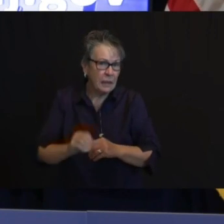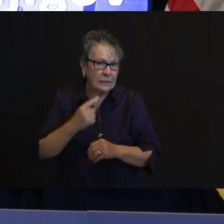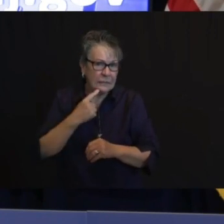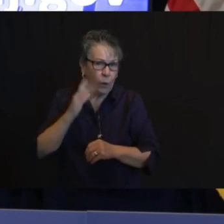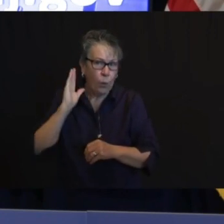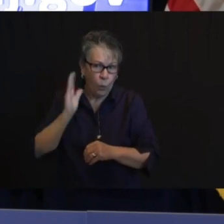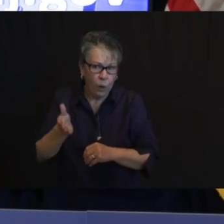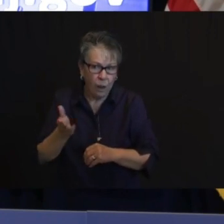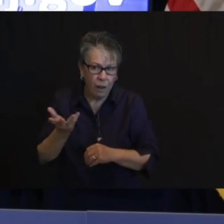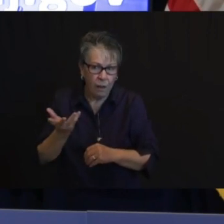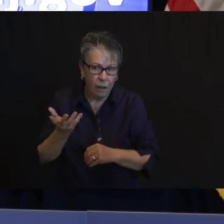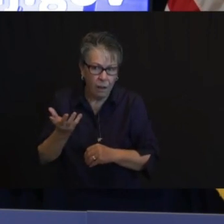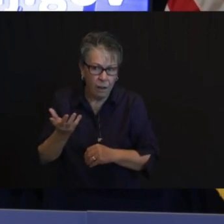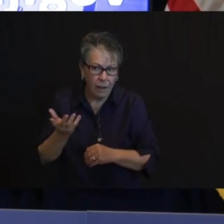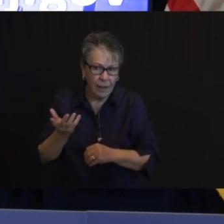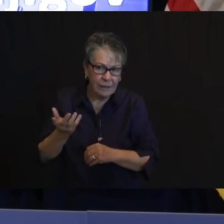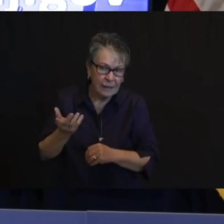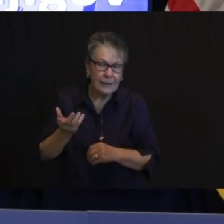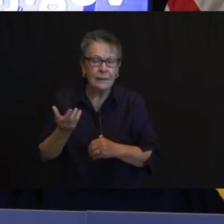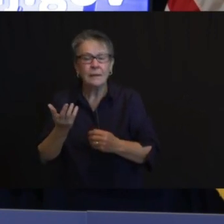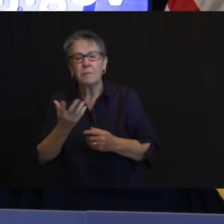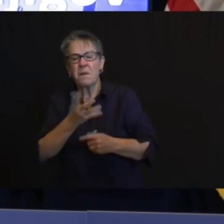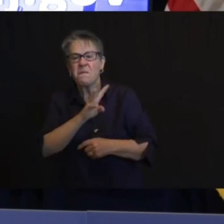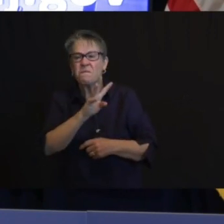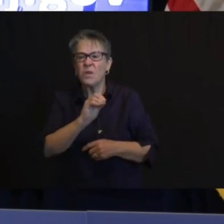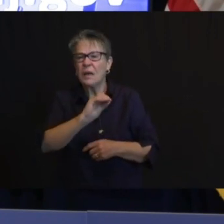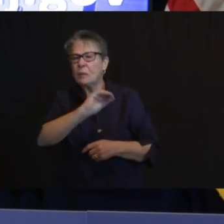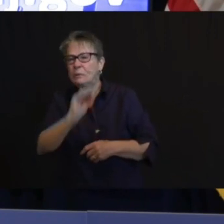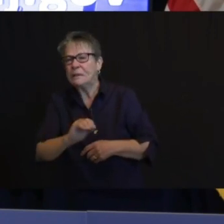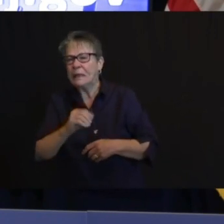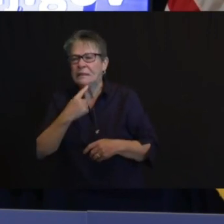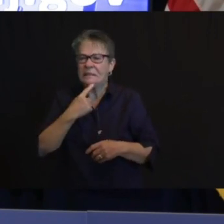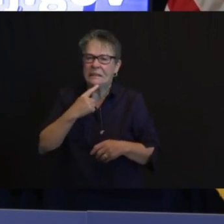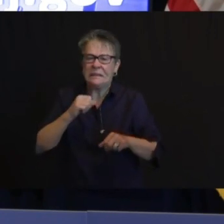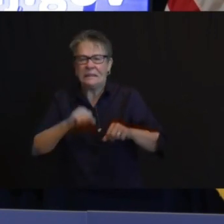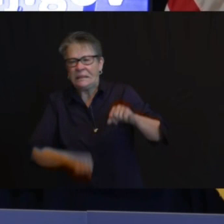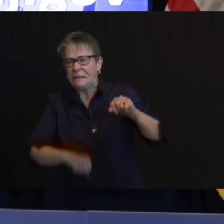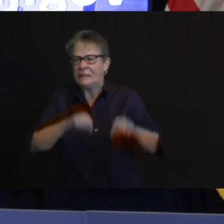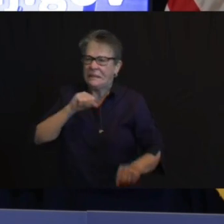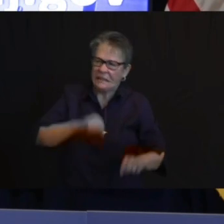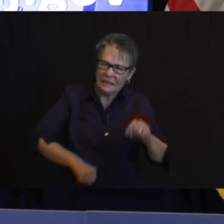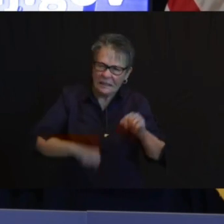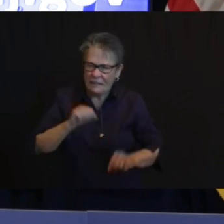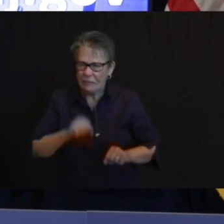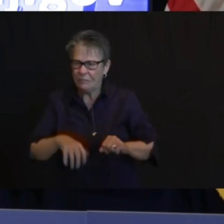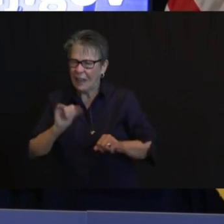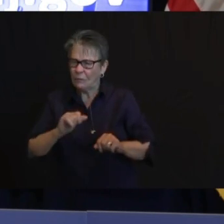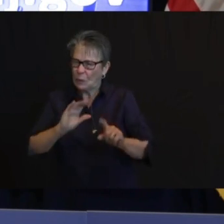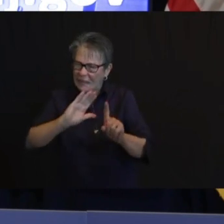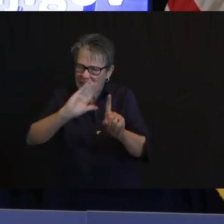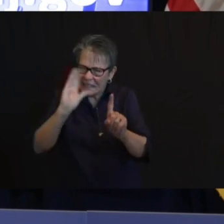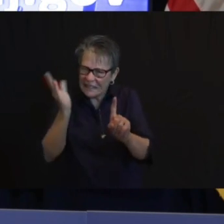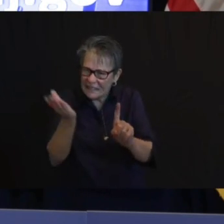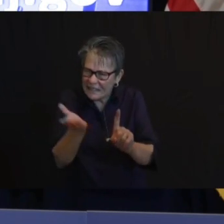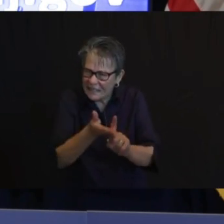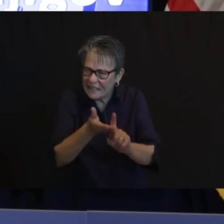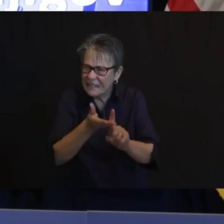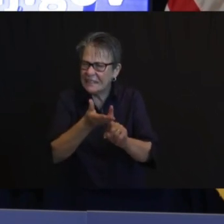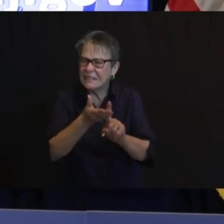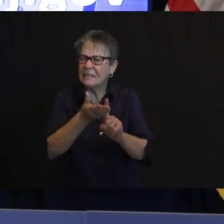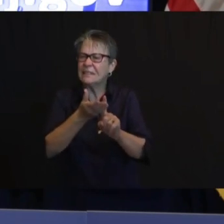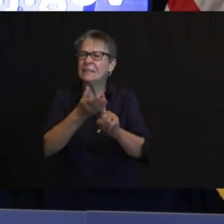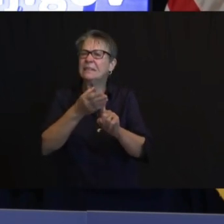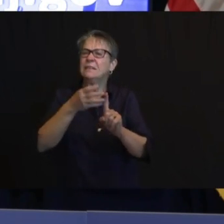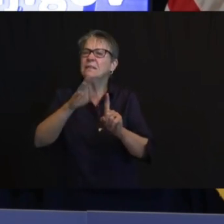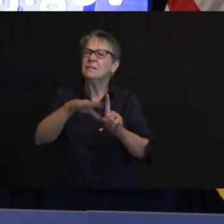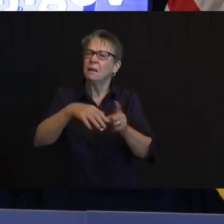vaccinated. Building public confidence in a safe and effective vaccine is essential to reaching our